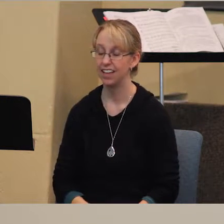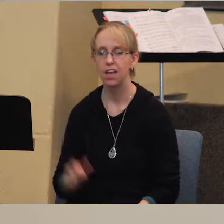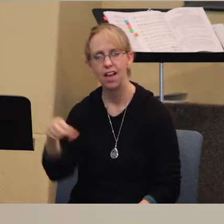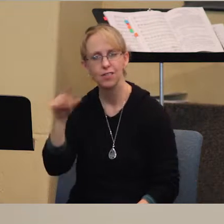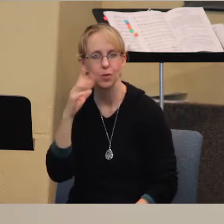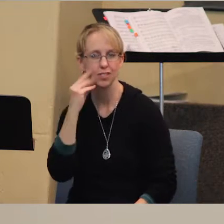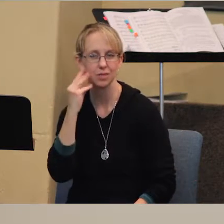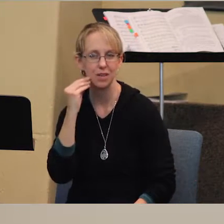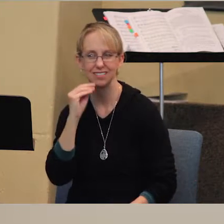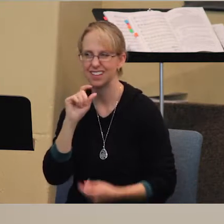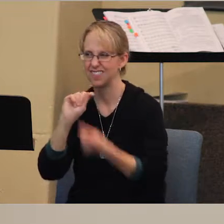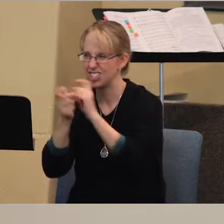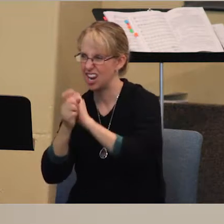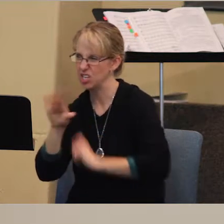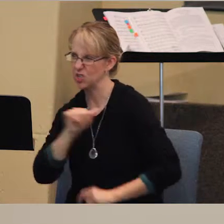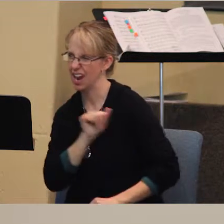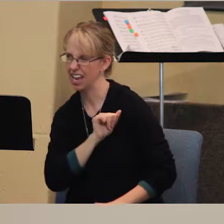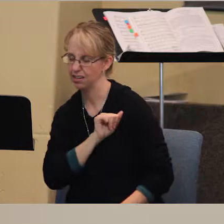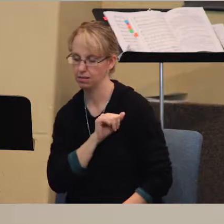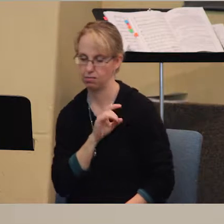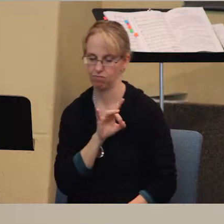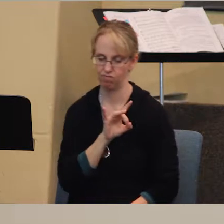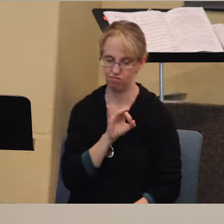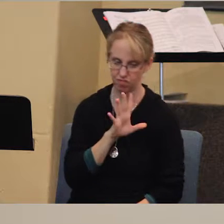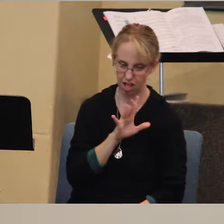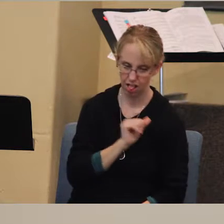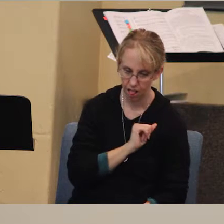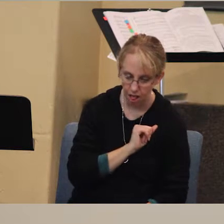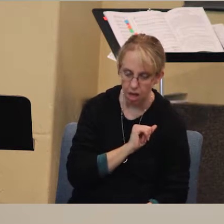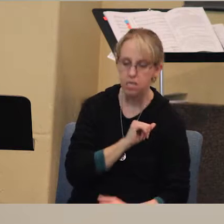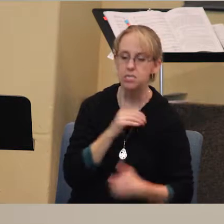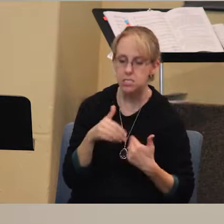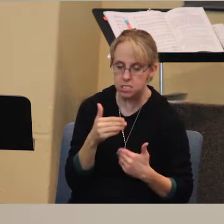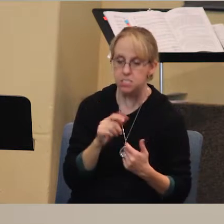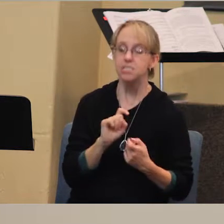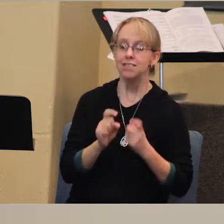Have you ever changed your attitude from being cruddy to being happy?